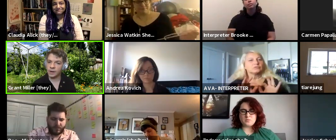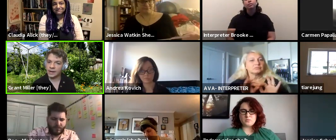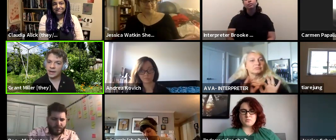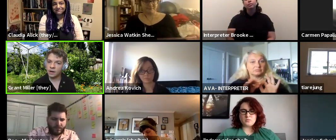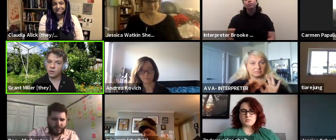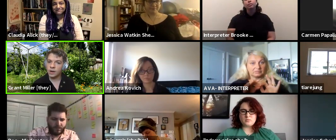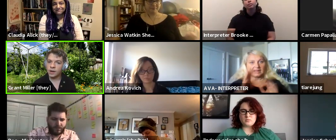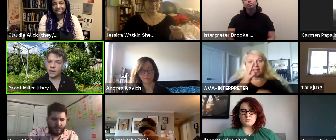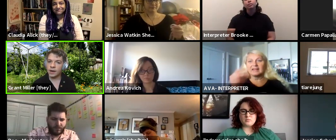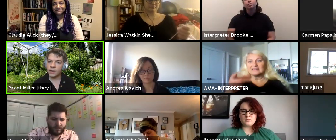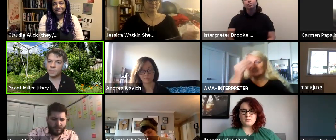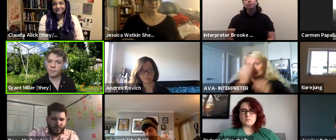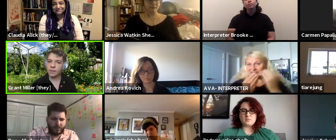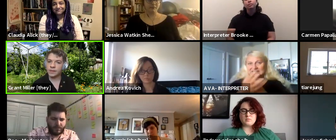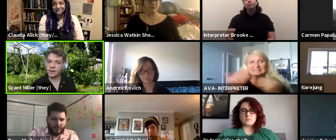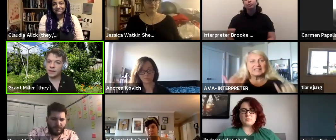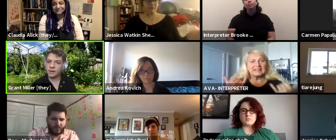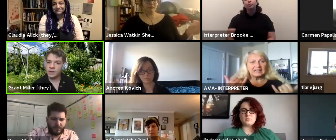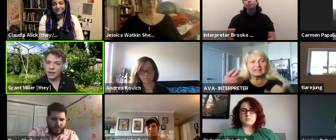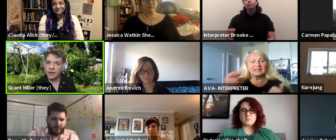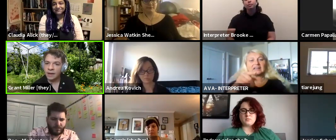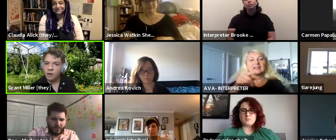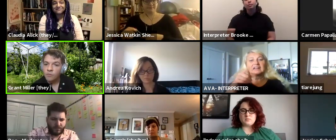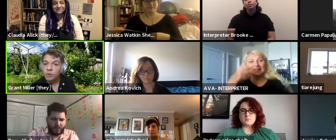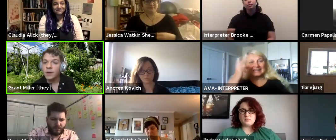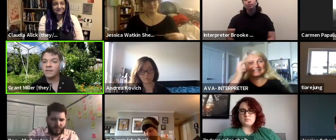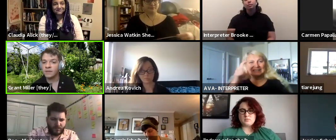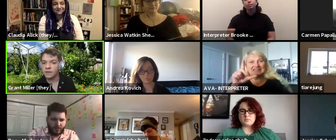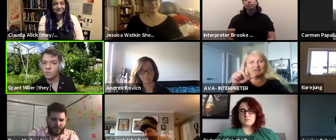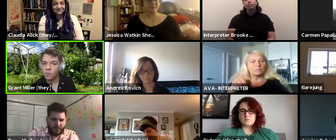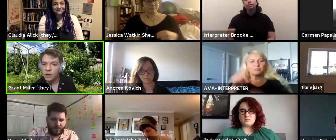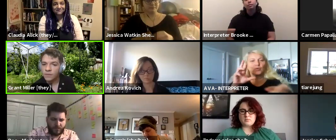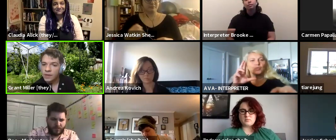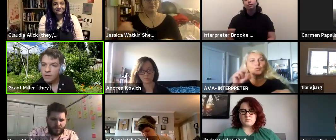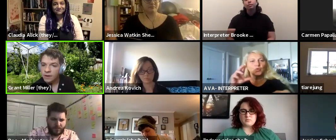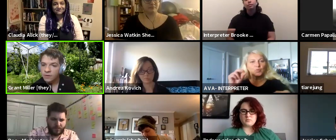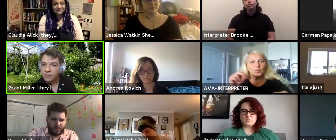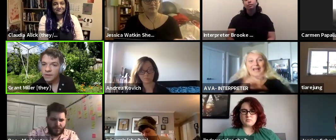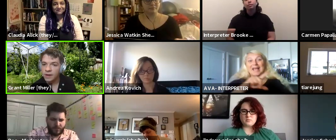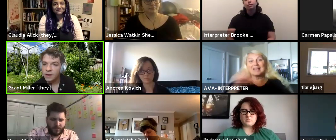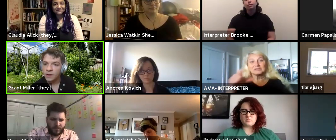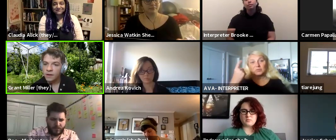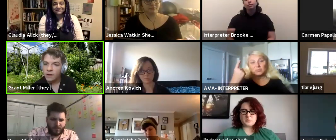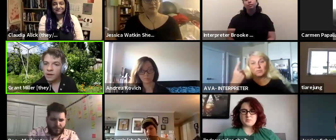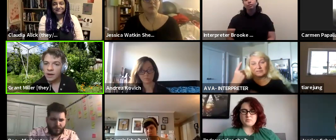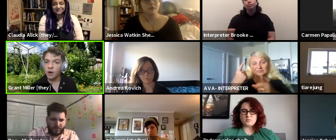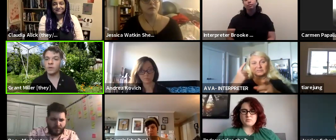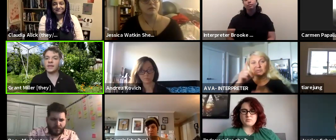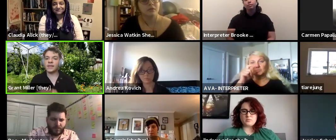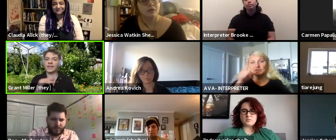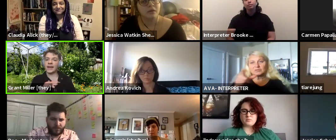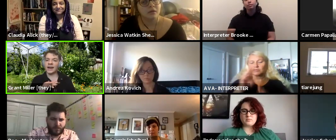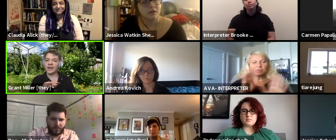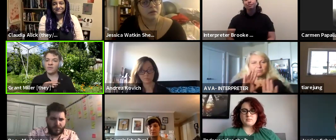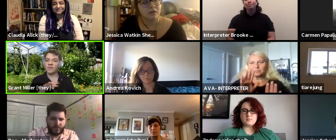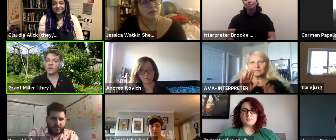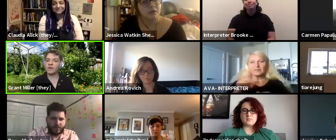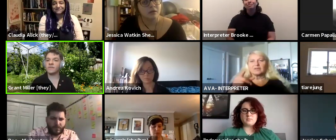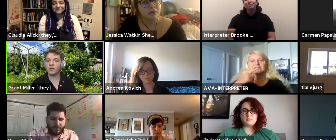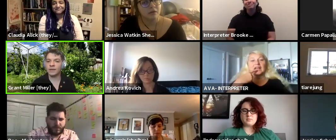Just right now, Landon, Rue asked that one of the narrators, that